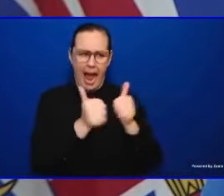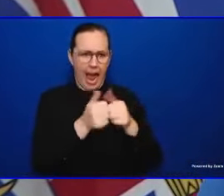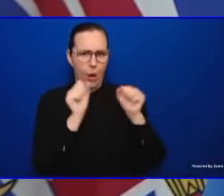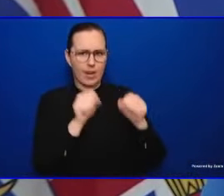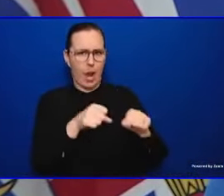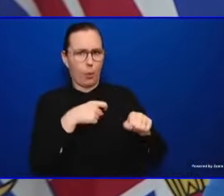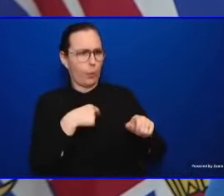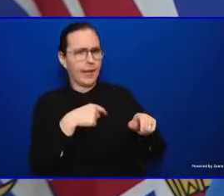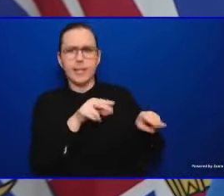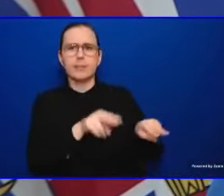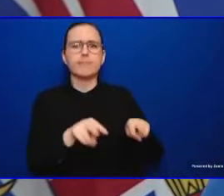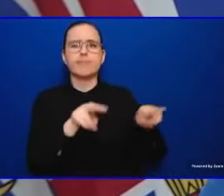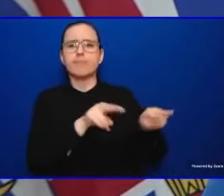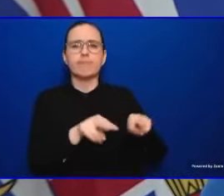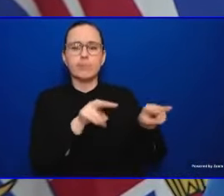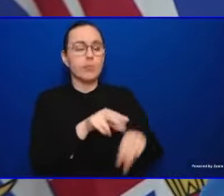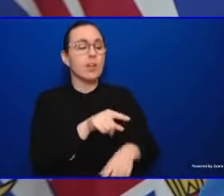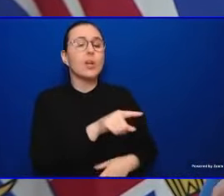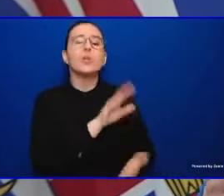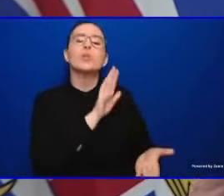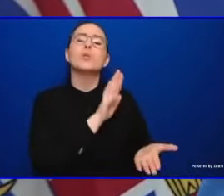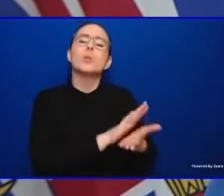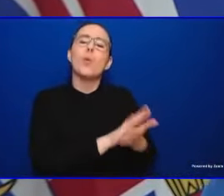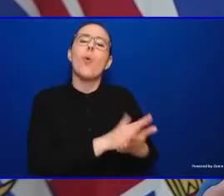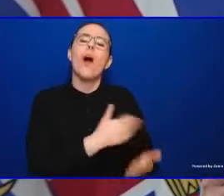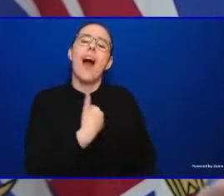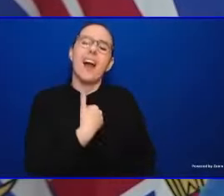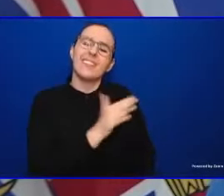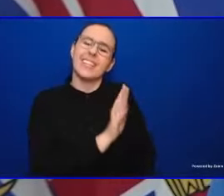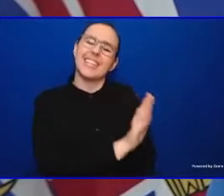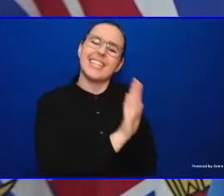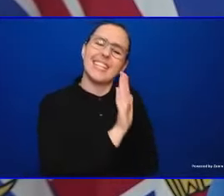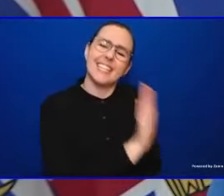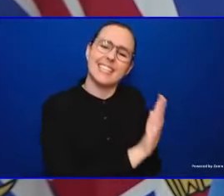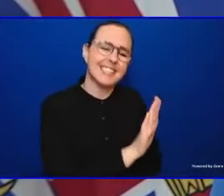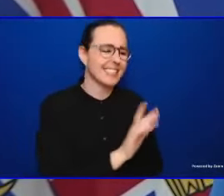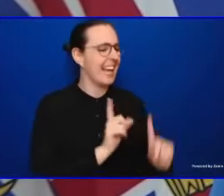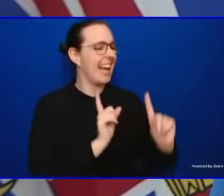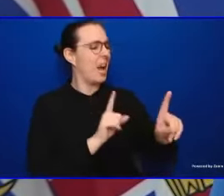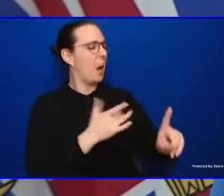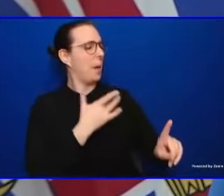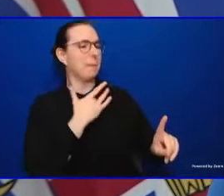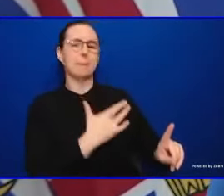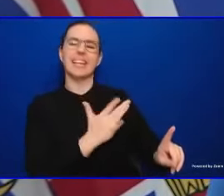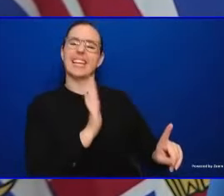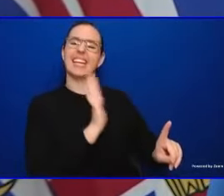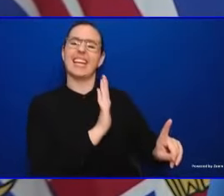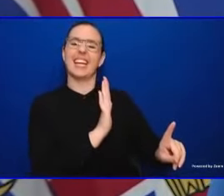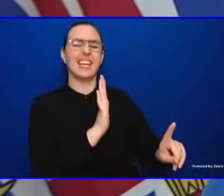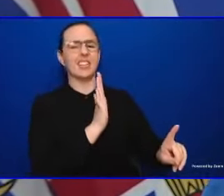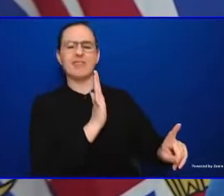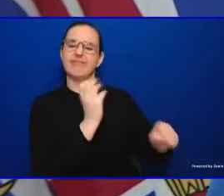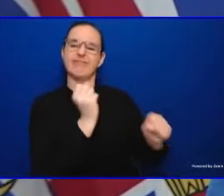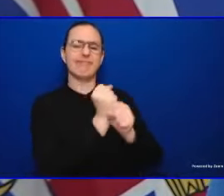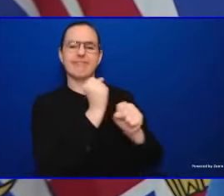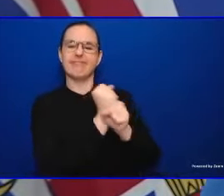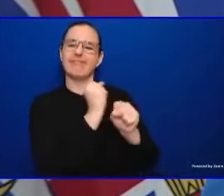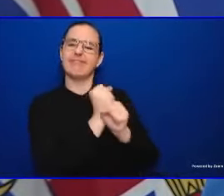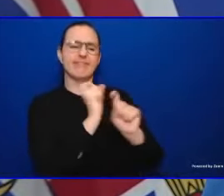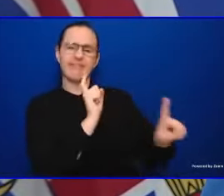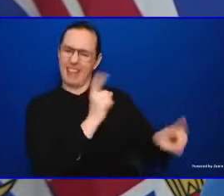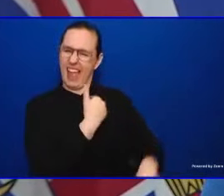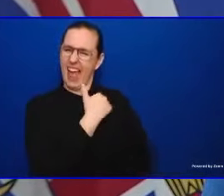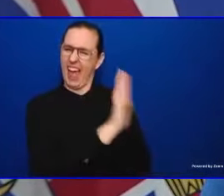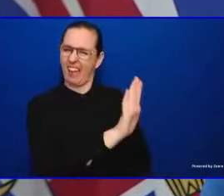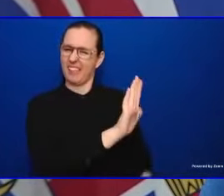rates are and how they fluctuate and what is typical for this time of year. So schools will be monitoring on a daily basis, as